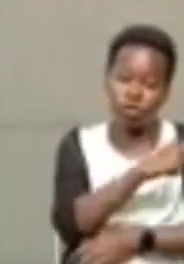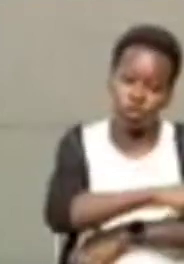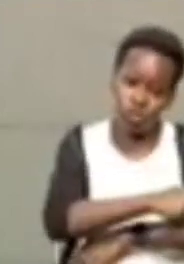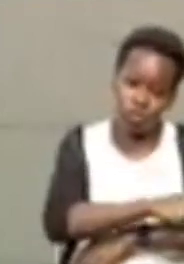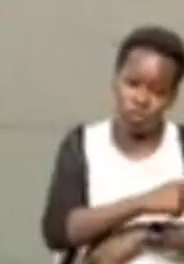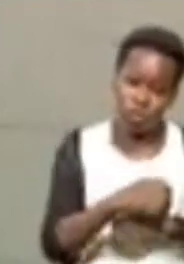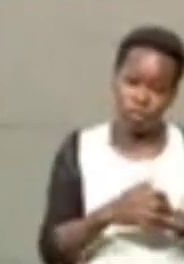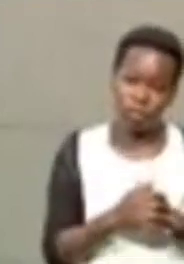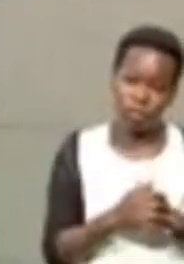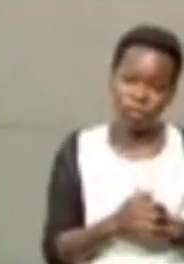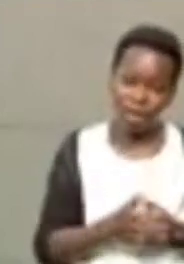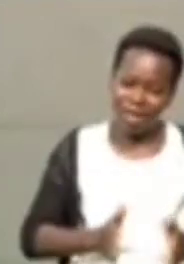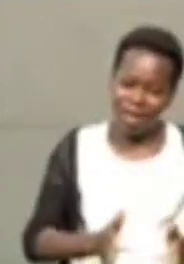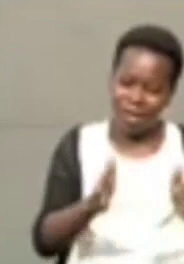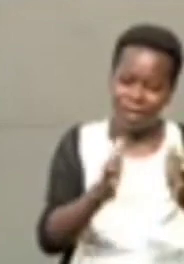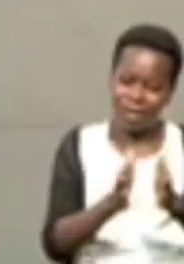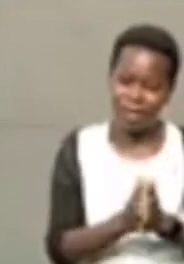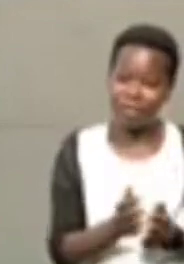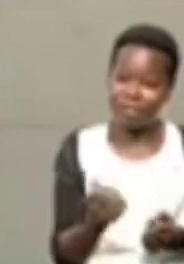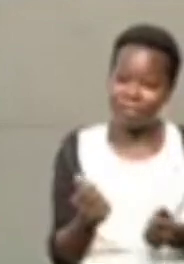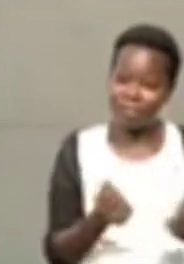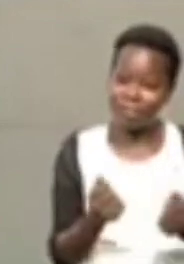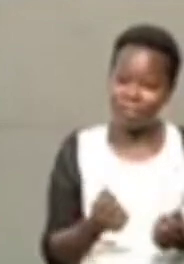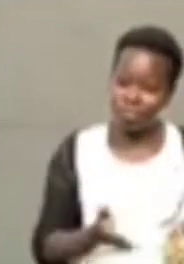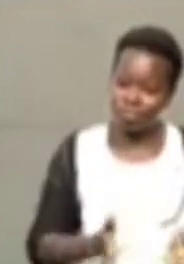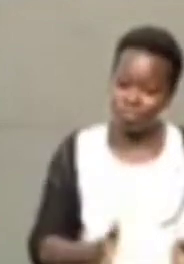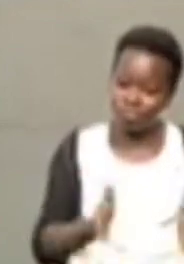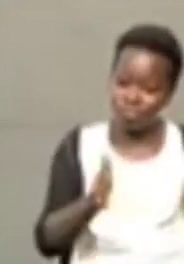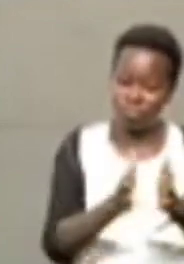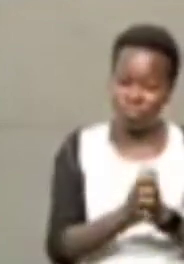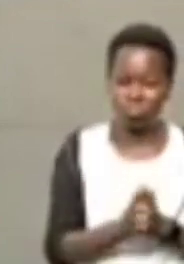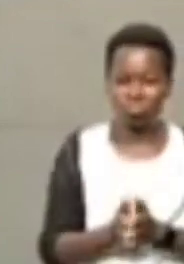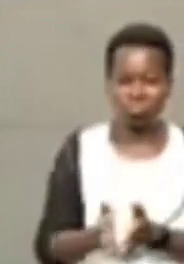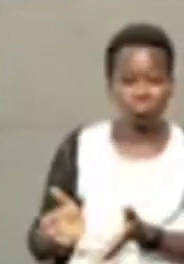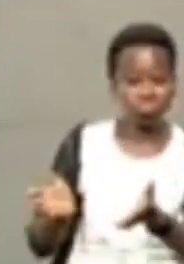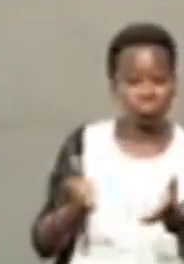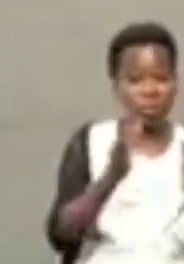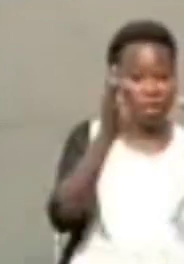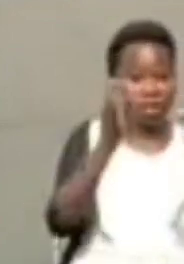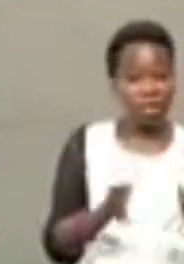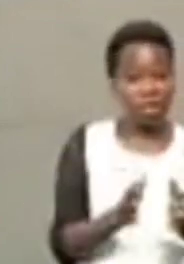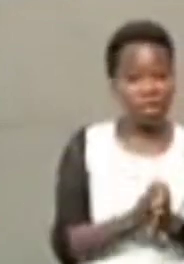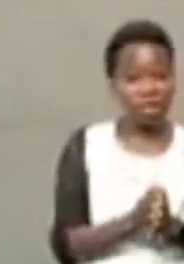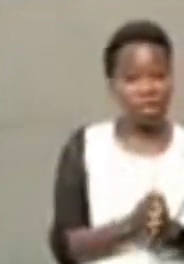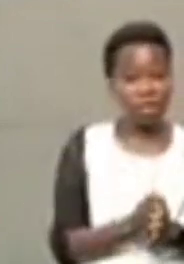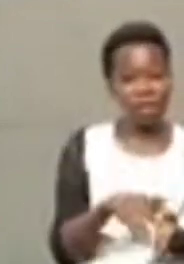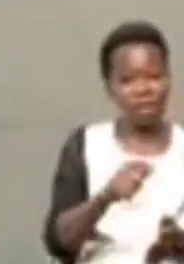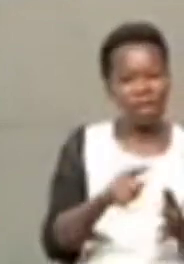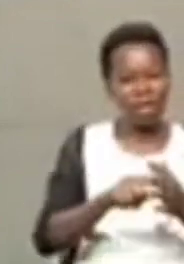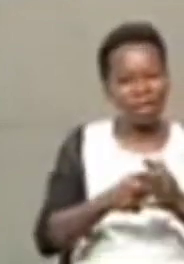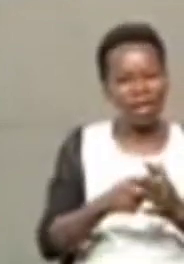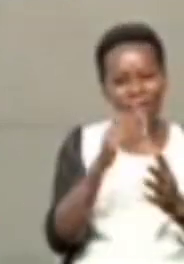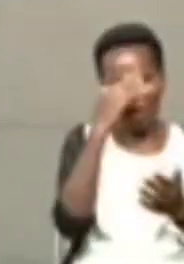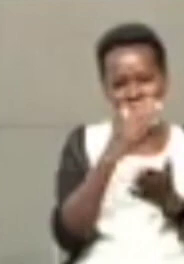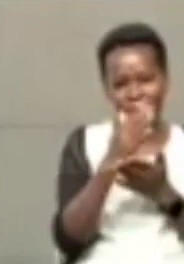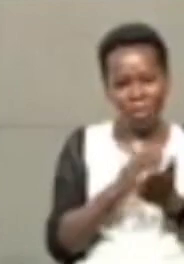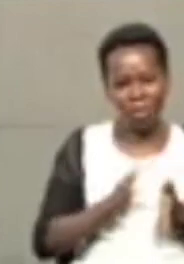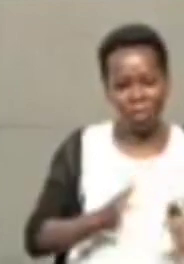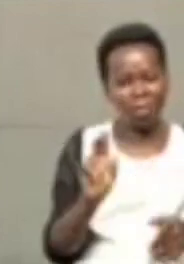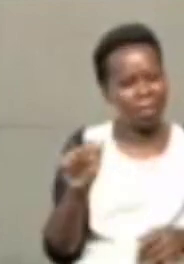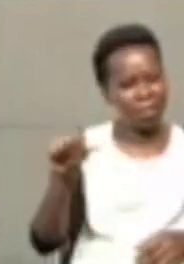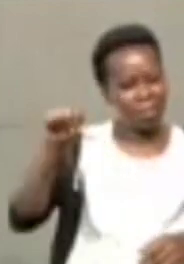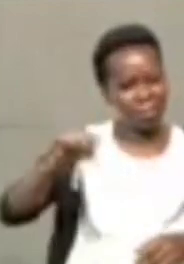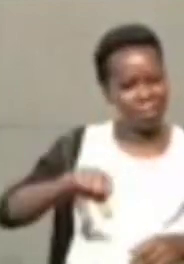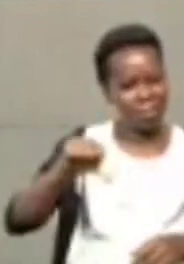schools. The roads on which their trucks operate to supply commodities, and then they have to keep going to the garages because the roads are terrible. And